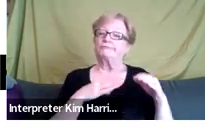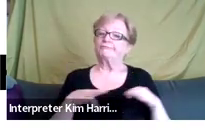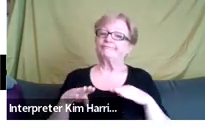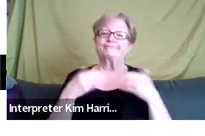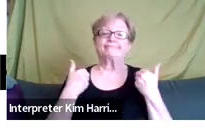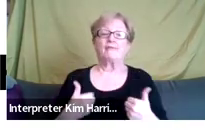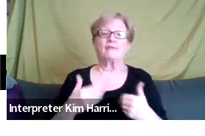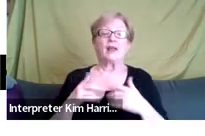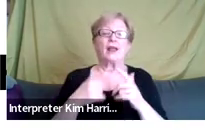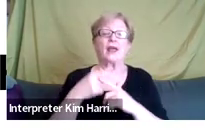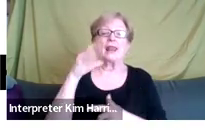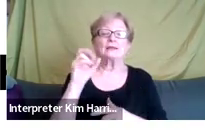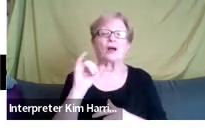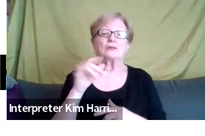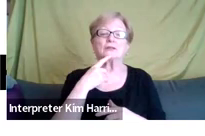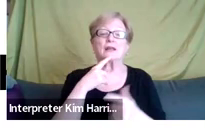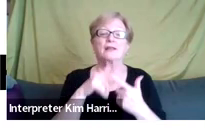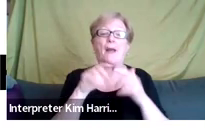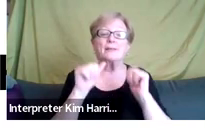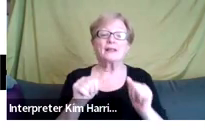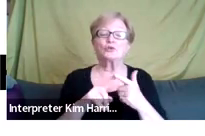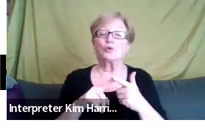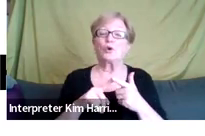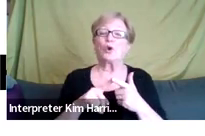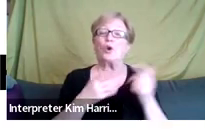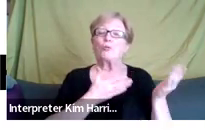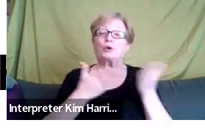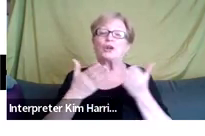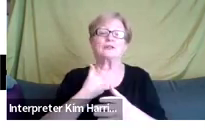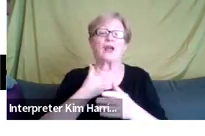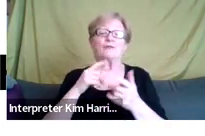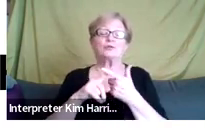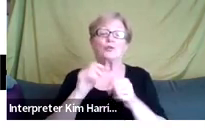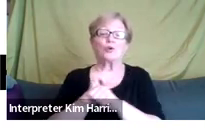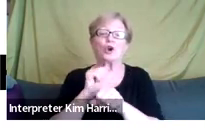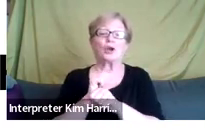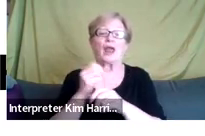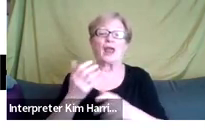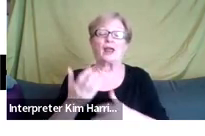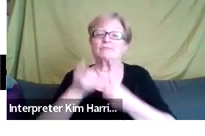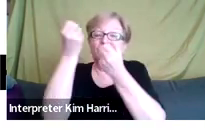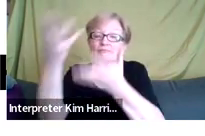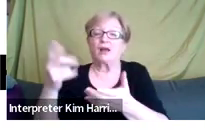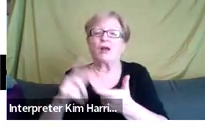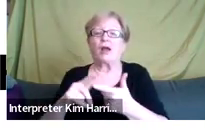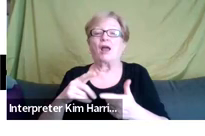Lisa also said the ability to bring yourself to work and voice discomfort